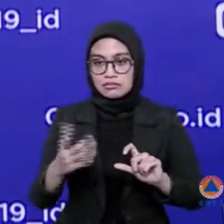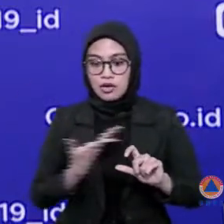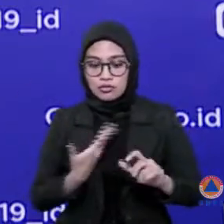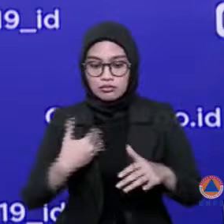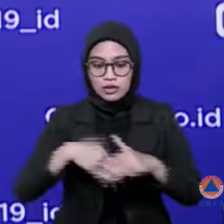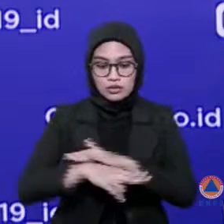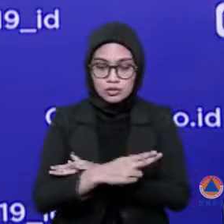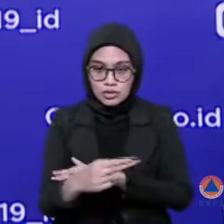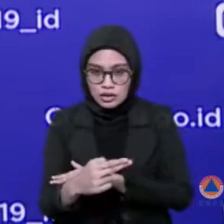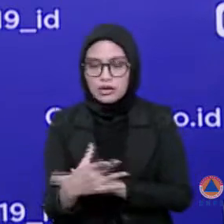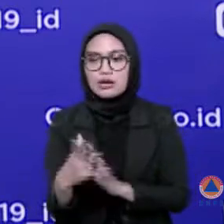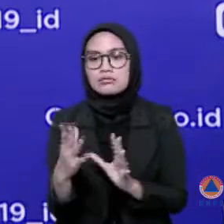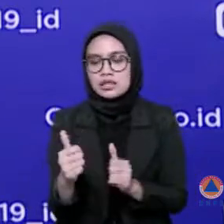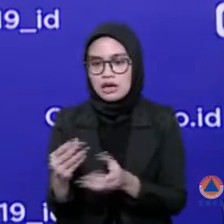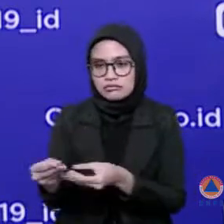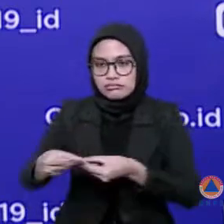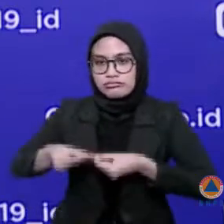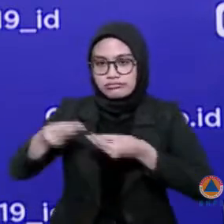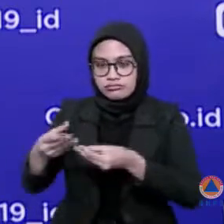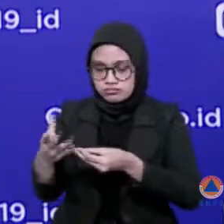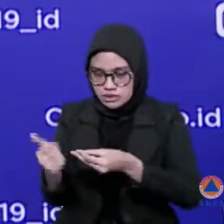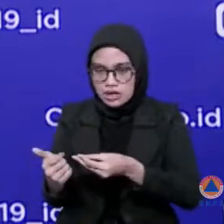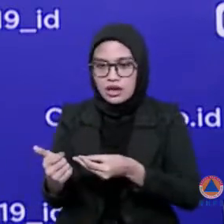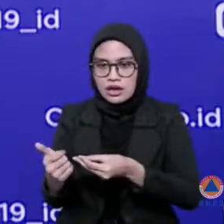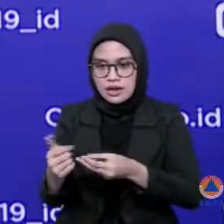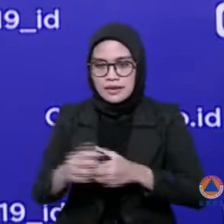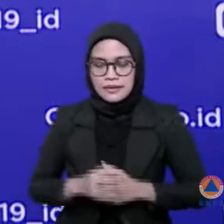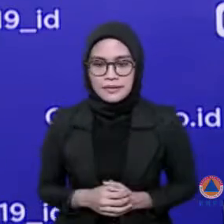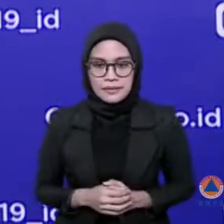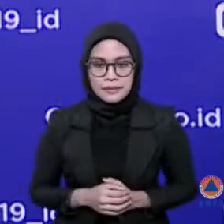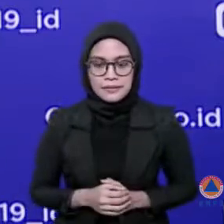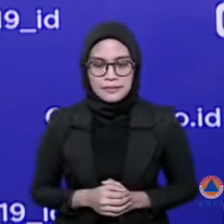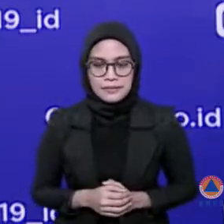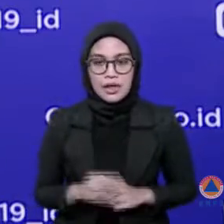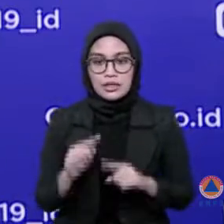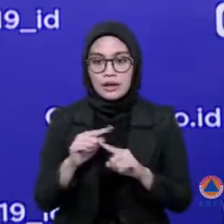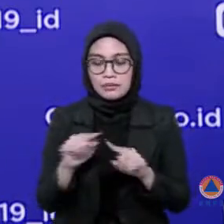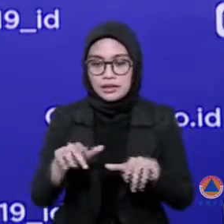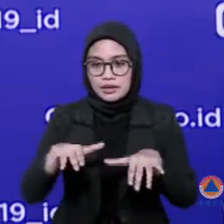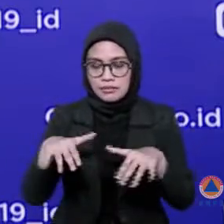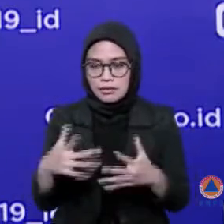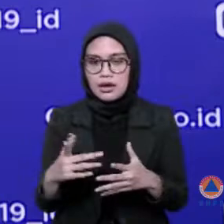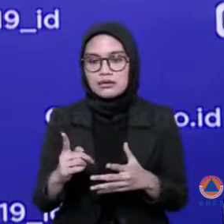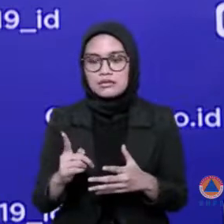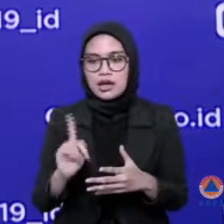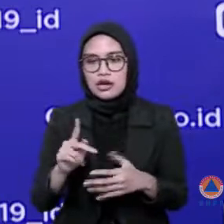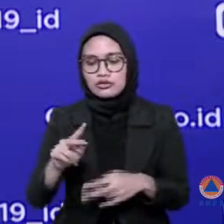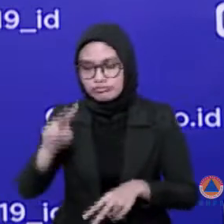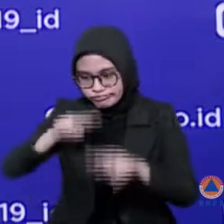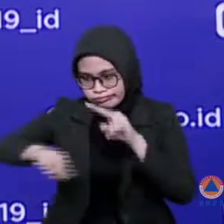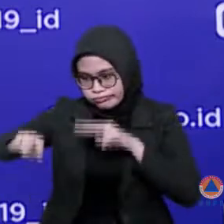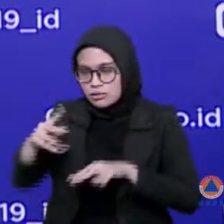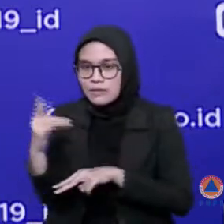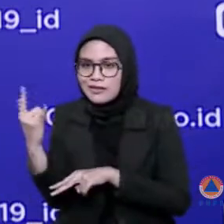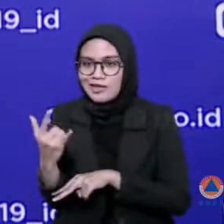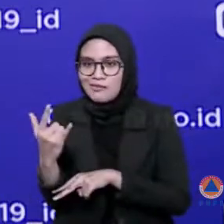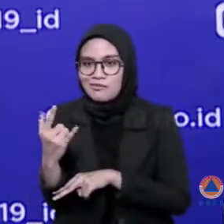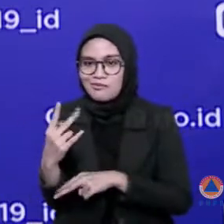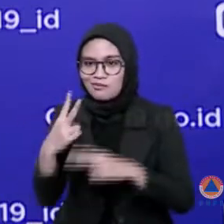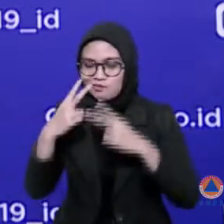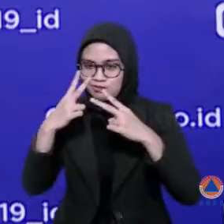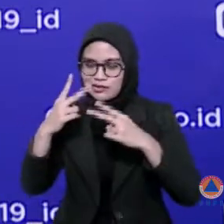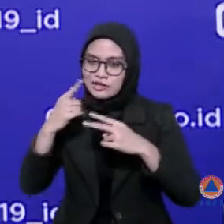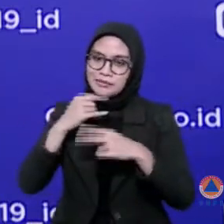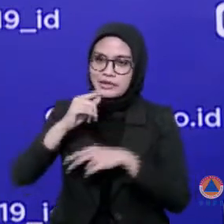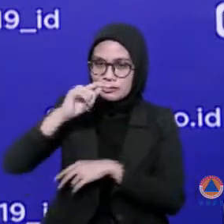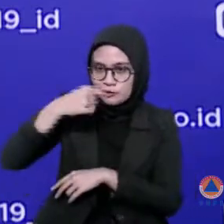travel from countries without a case history of the Omicron variant and who can meet other travel requirements